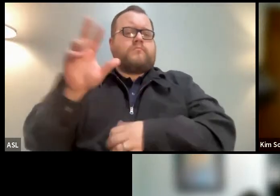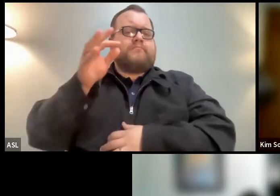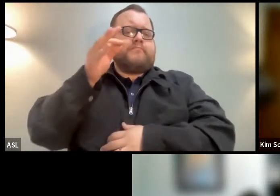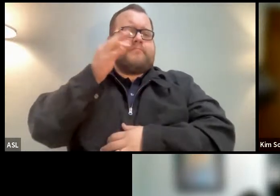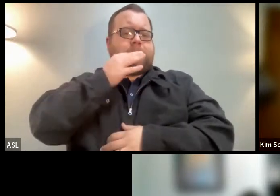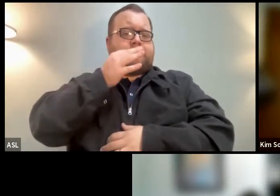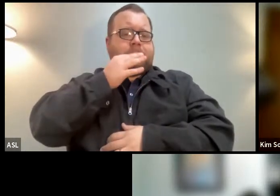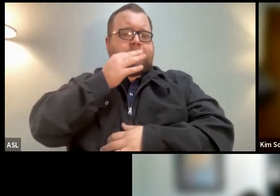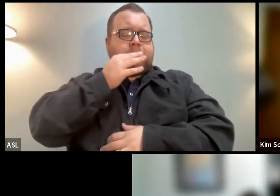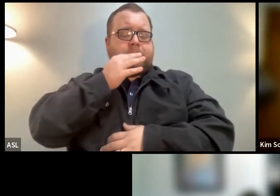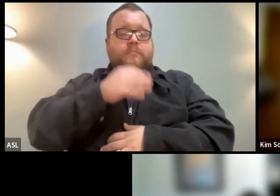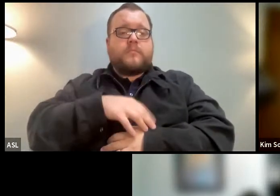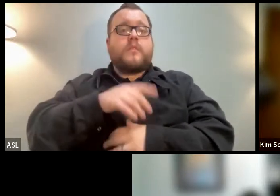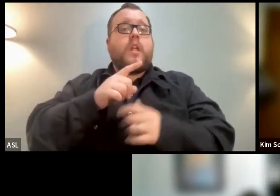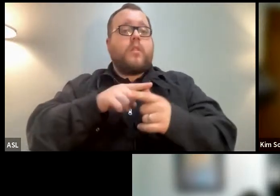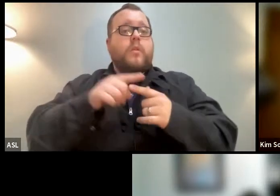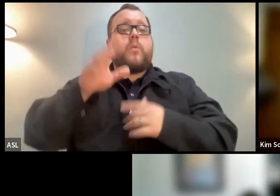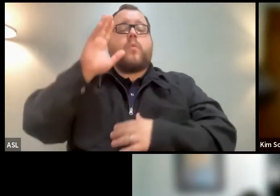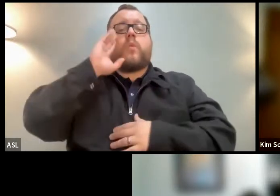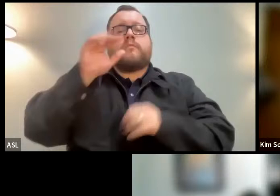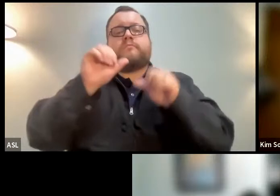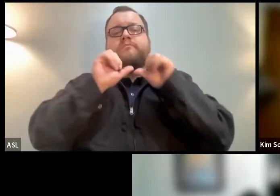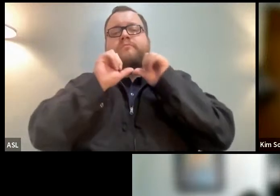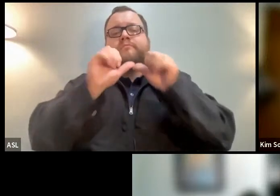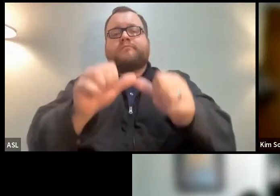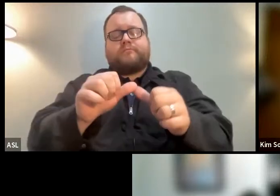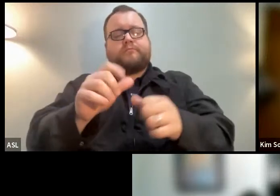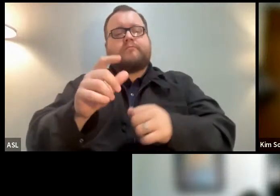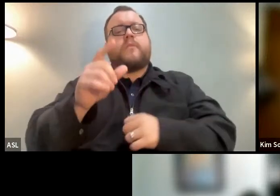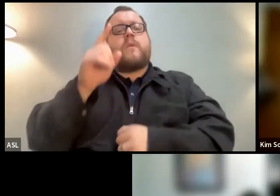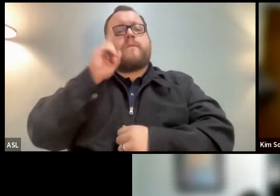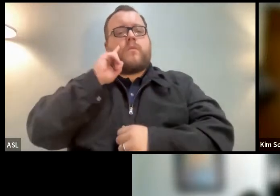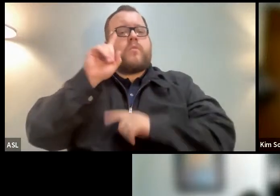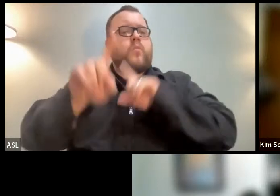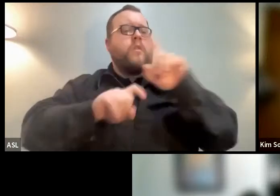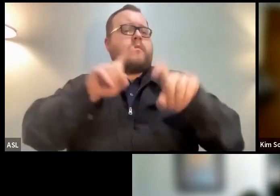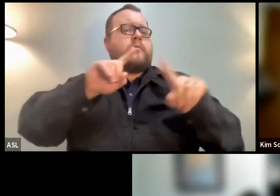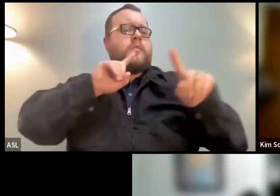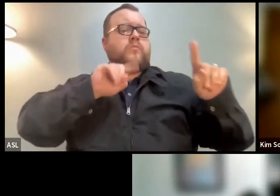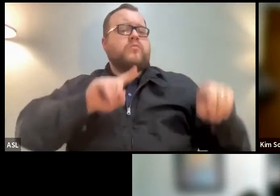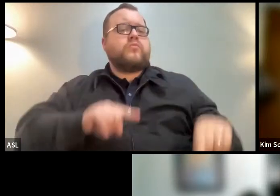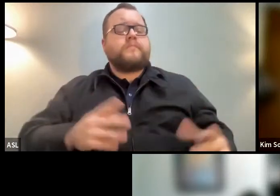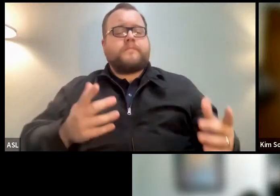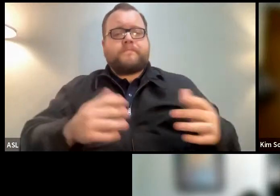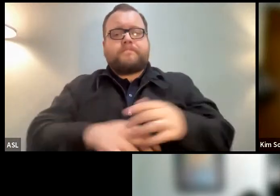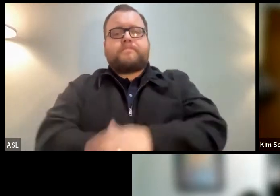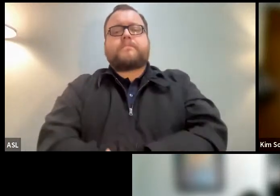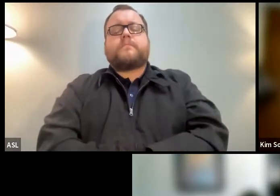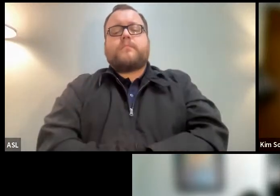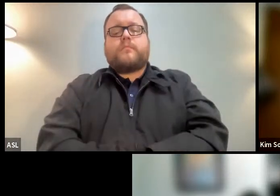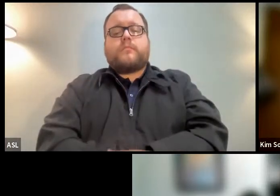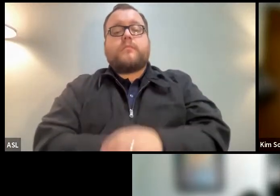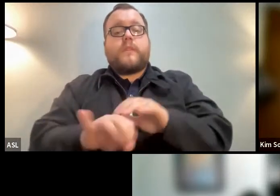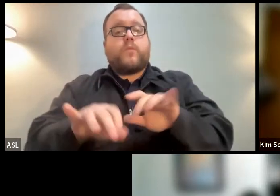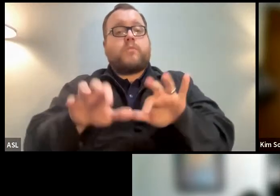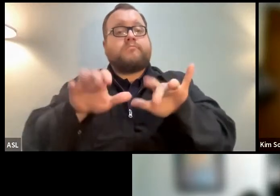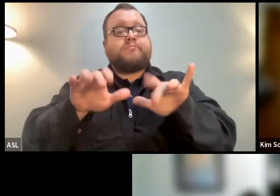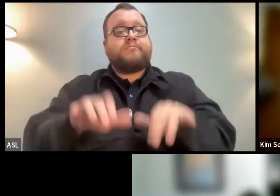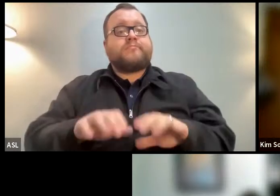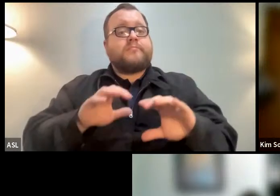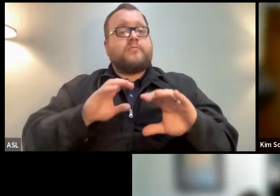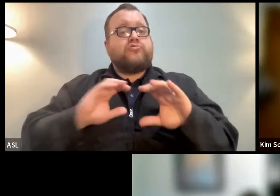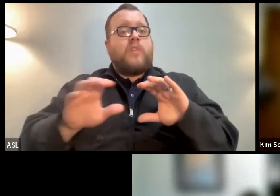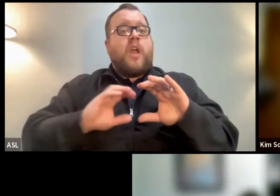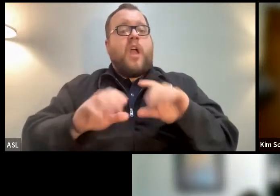time, and then we'll stay on to take Q&A. So if you would like your questions in the chat, I know there's a lot